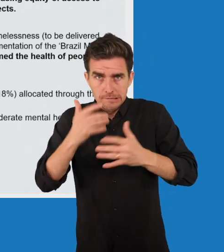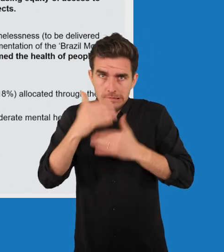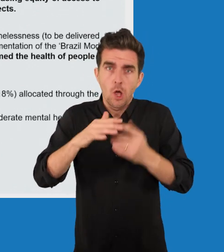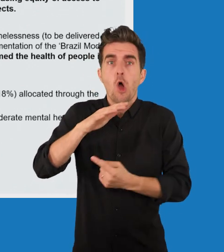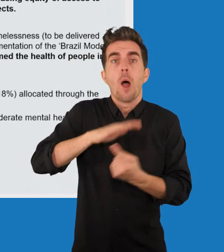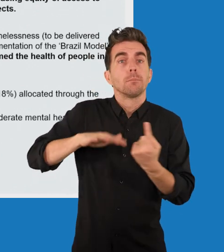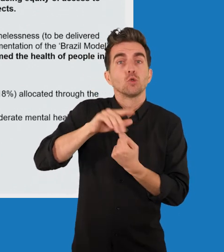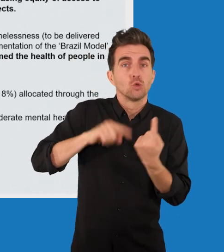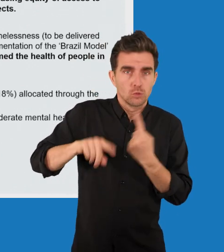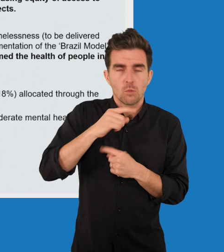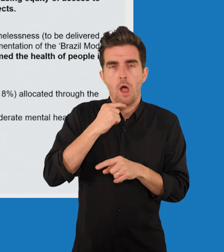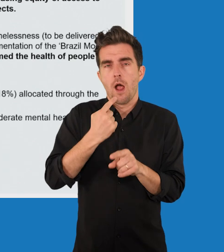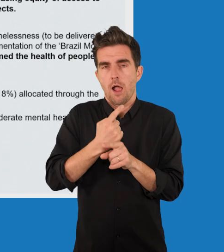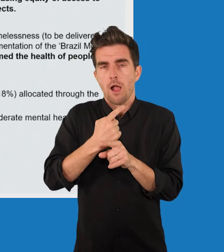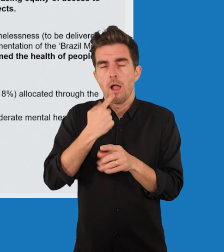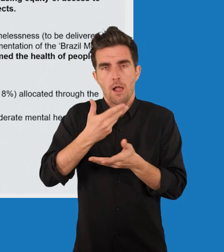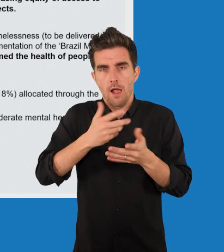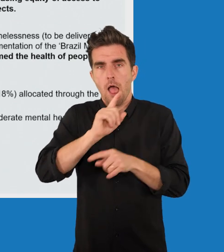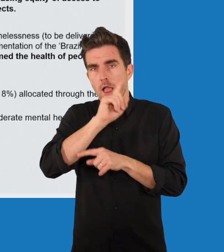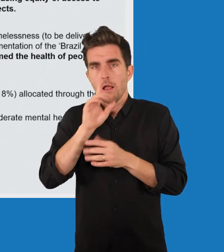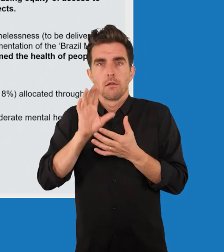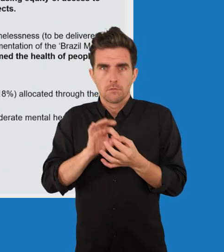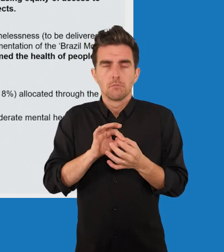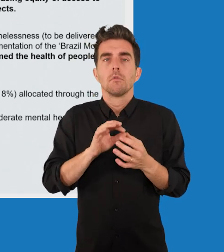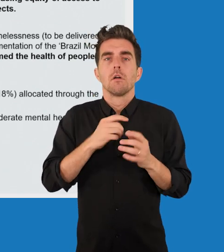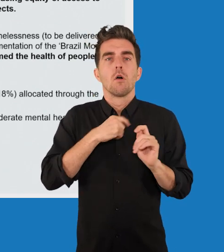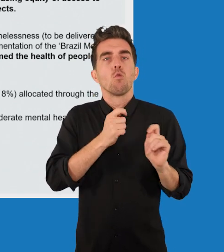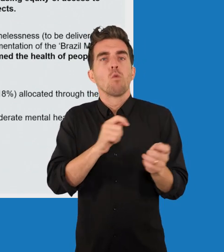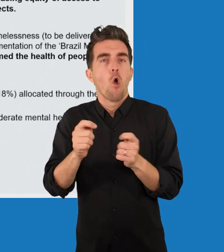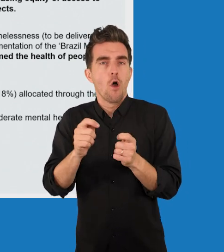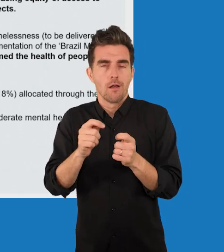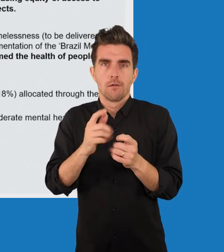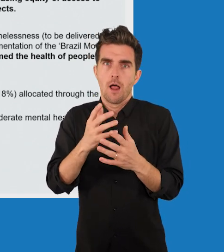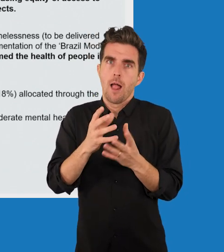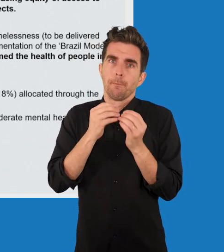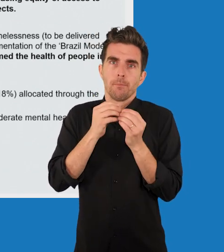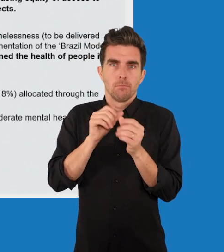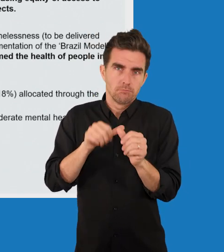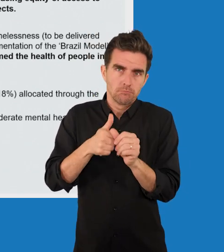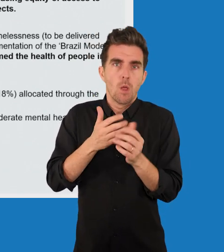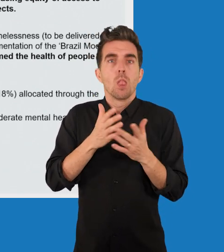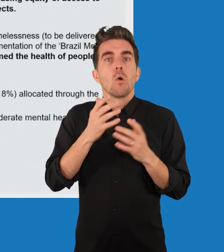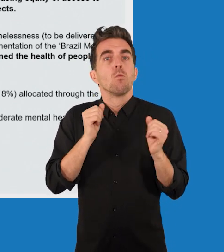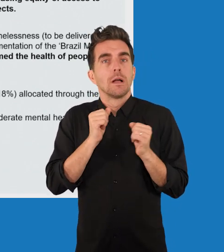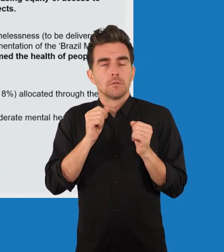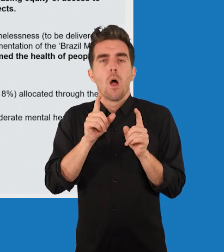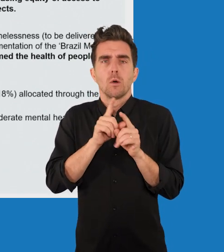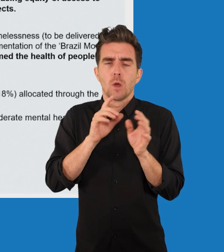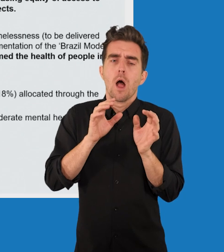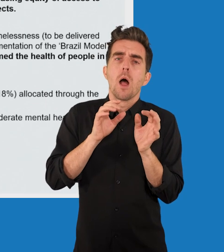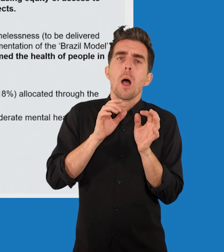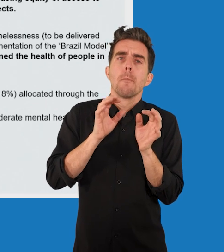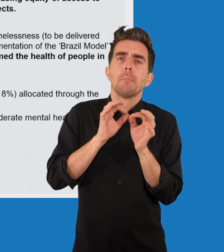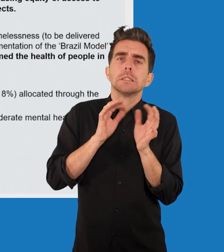inroads into our communities. We will hear later about the virtual wards that have helped and supported us through winter, but also about the